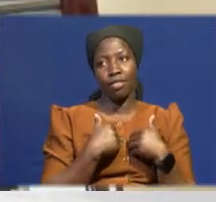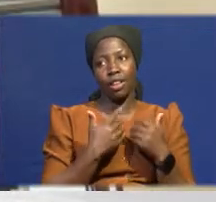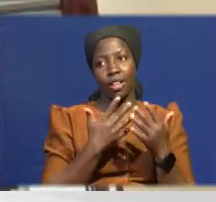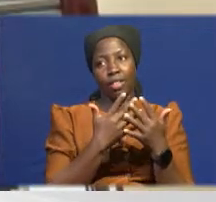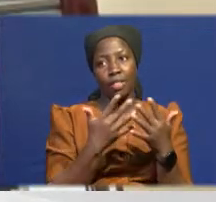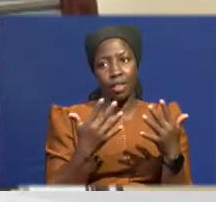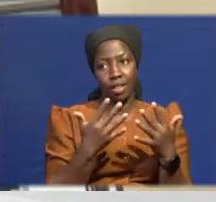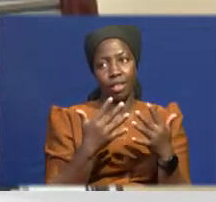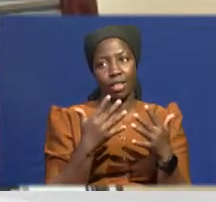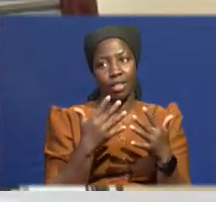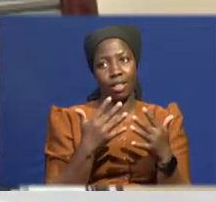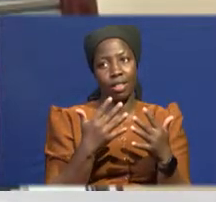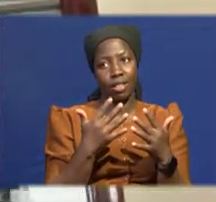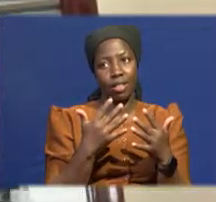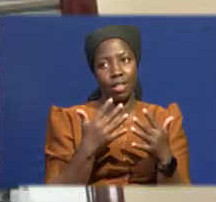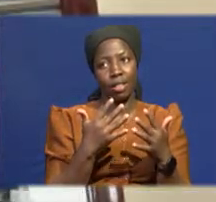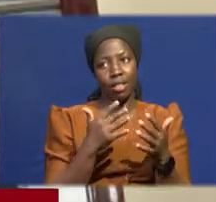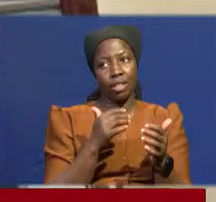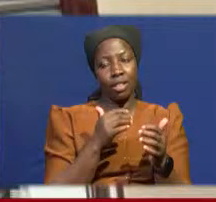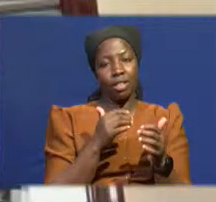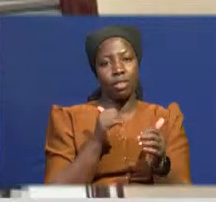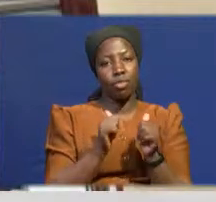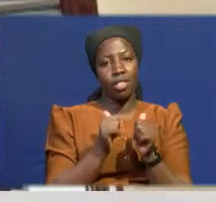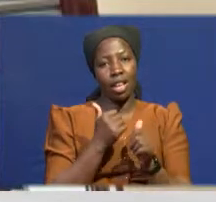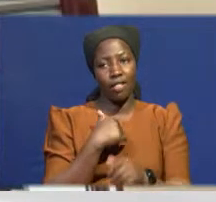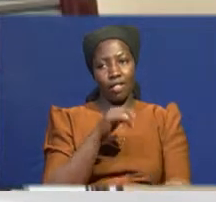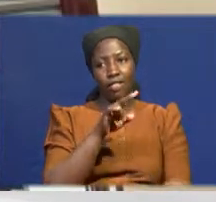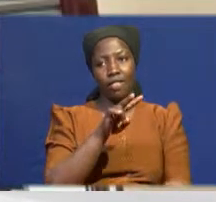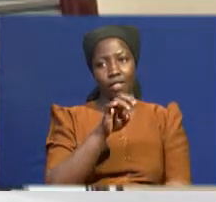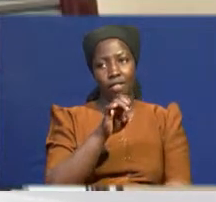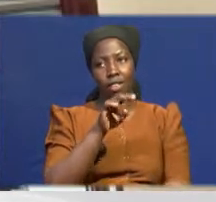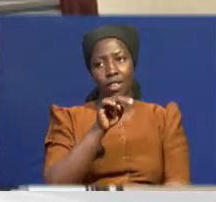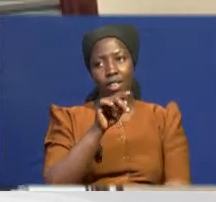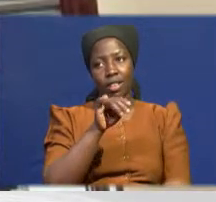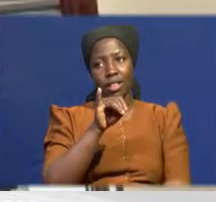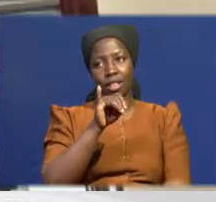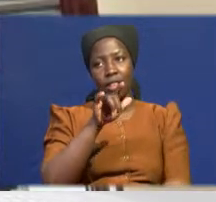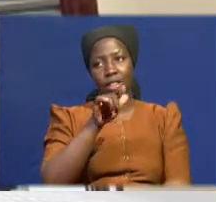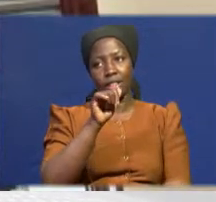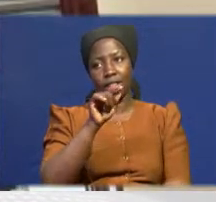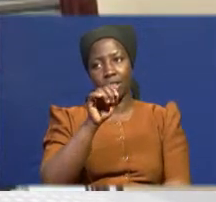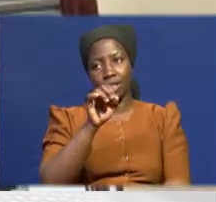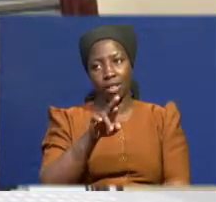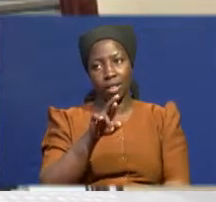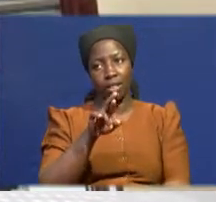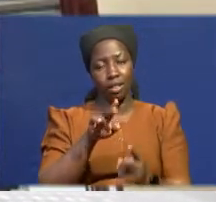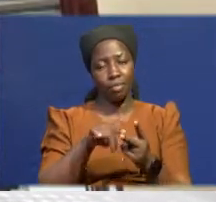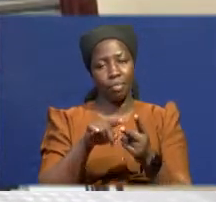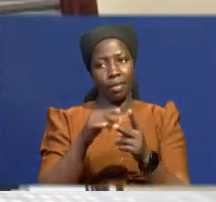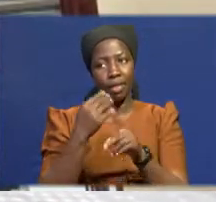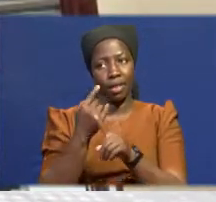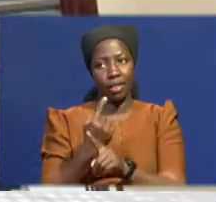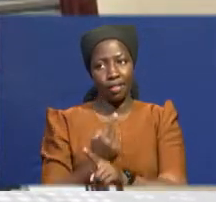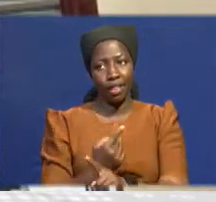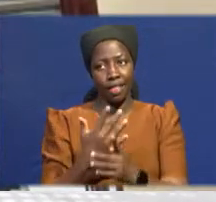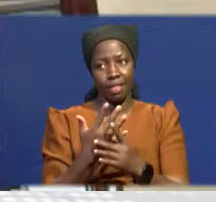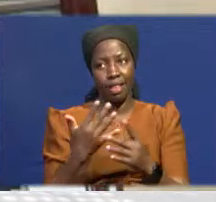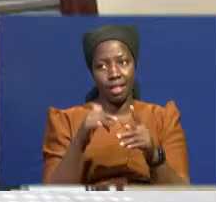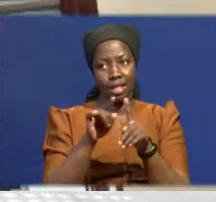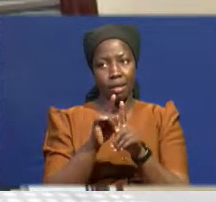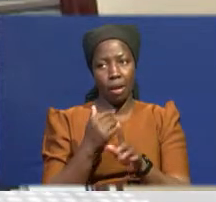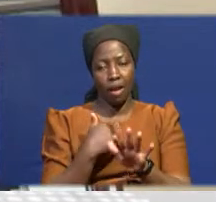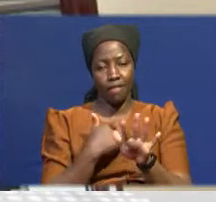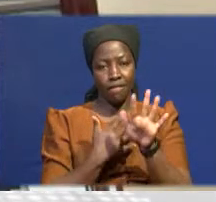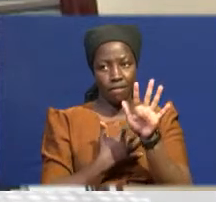standards, which means that each one has a ventilator, cardiac monitoring, defibrillator, drugs, and have, in addition to that,